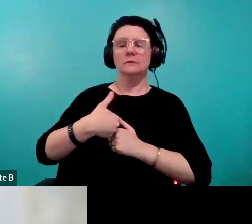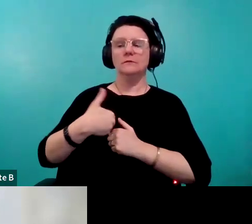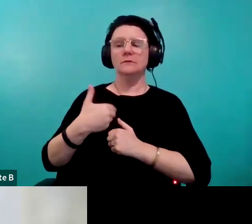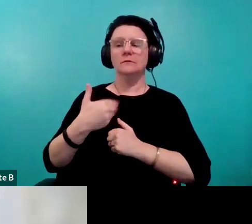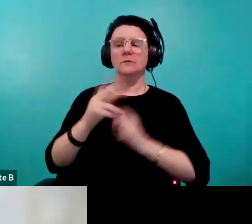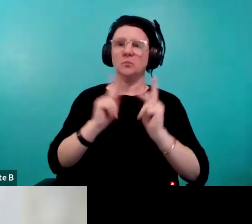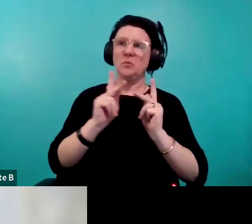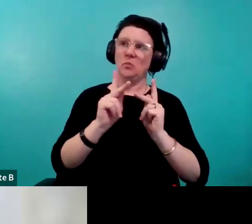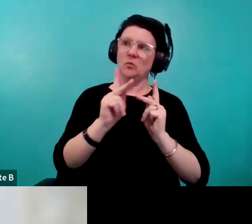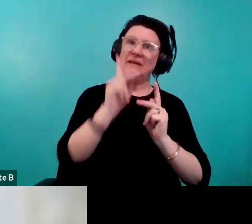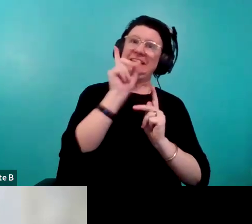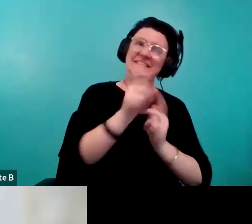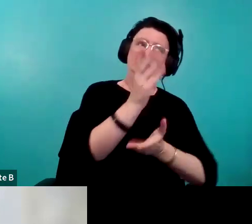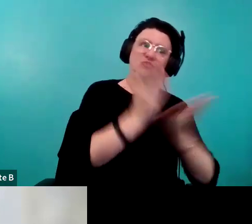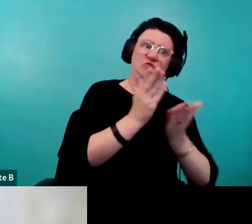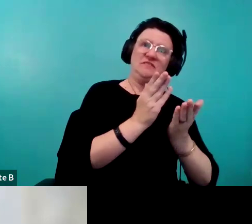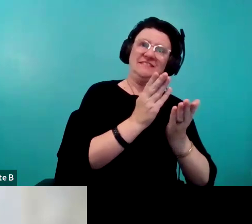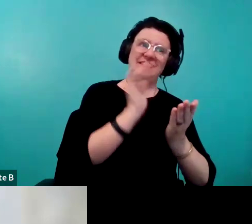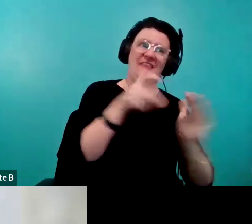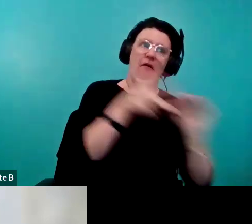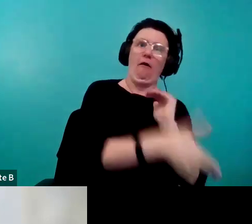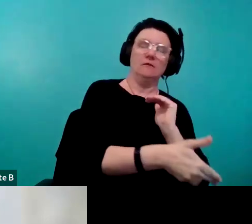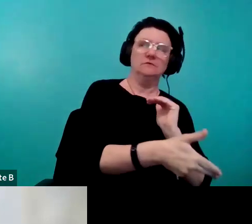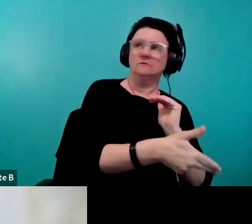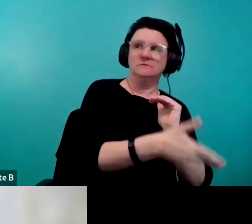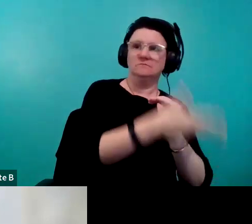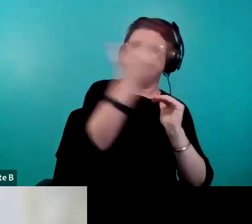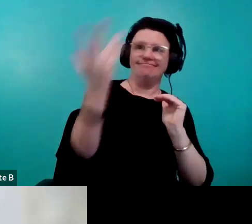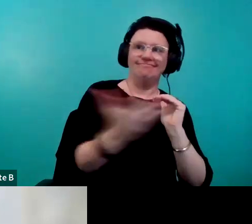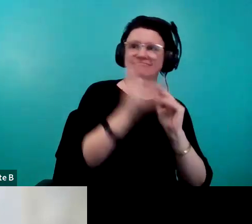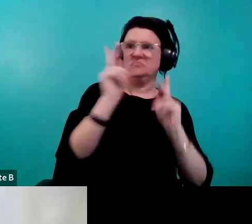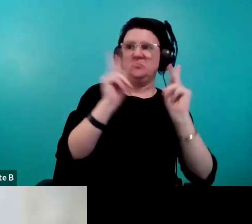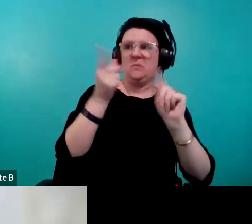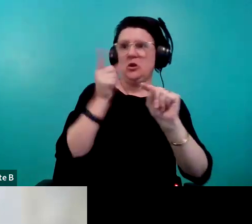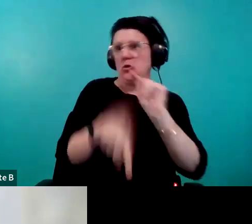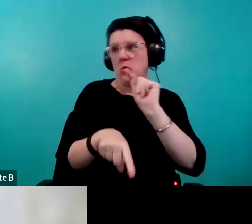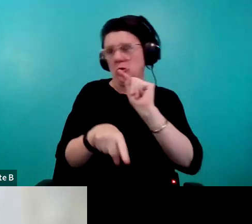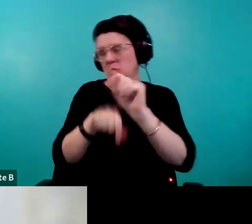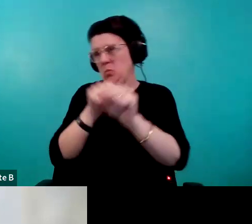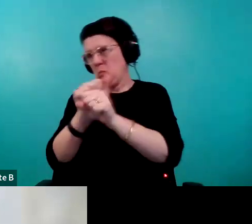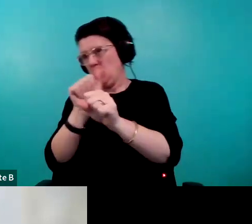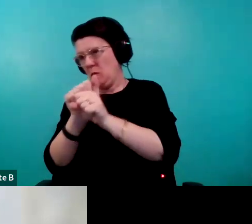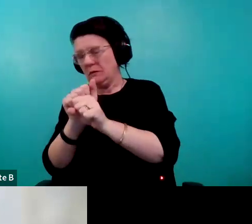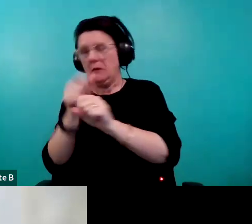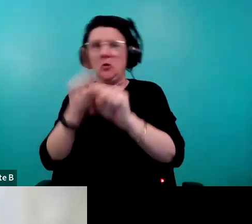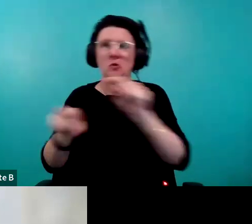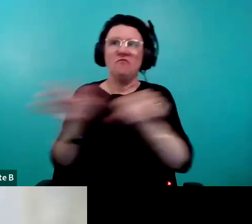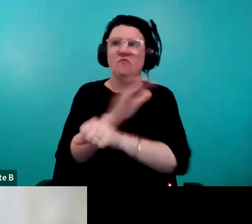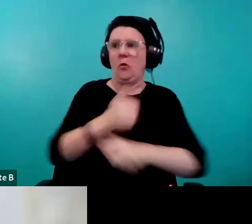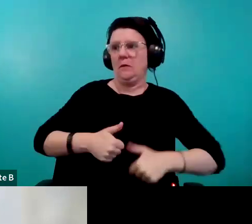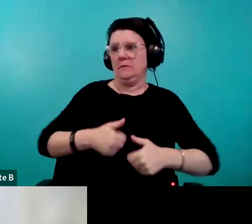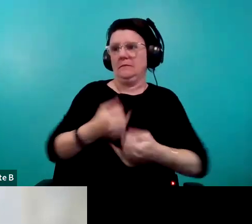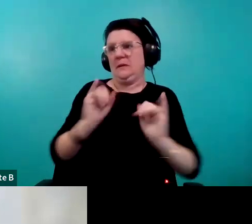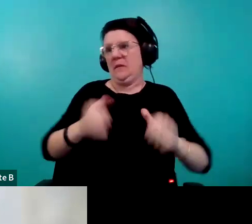people are vital are cut out, and then they can't, even though they could do the independent living,